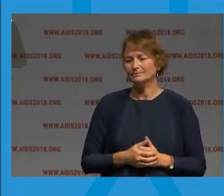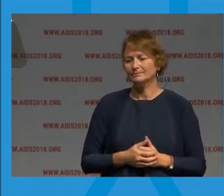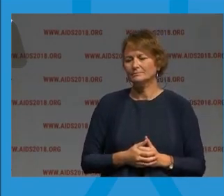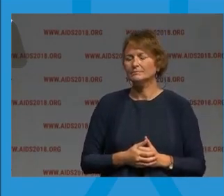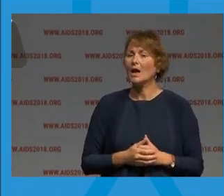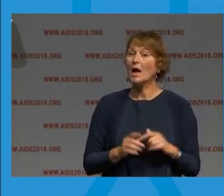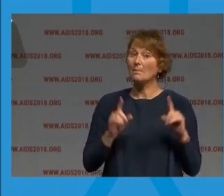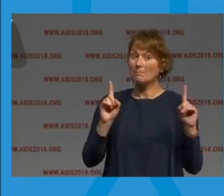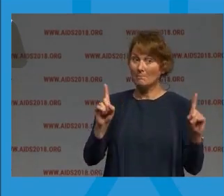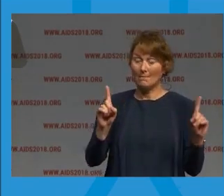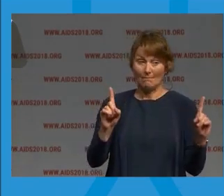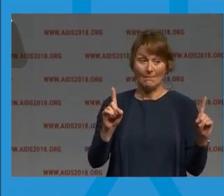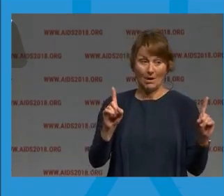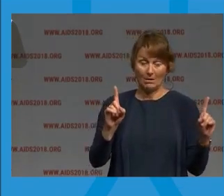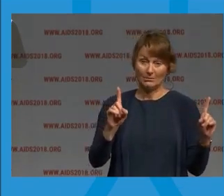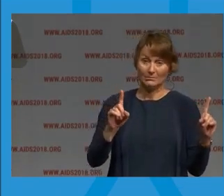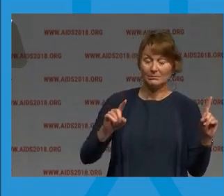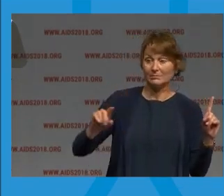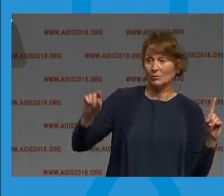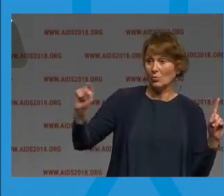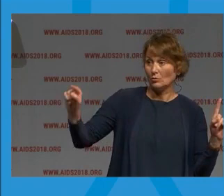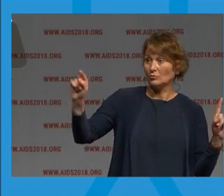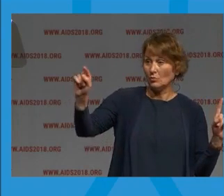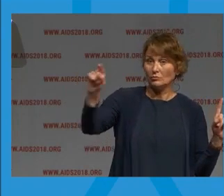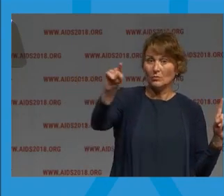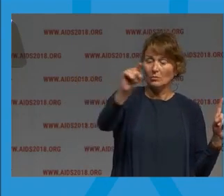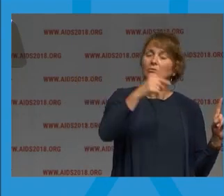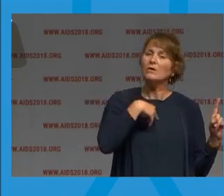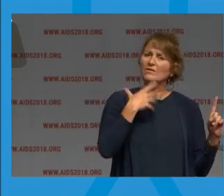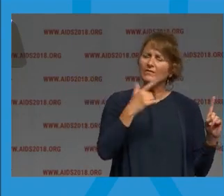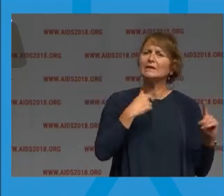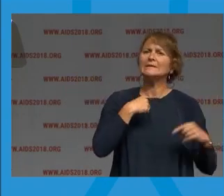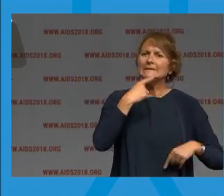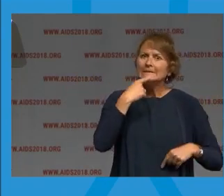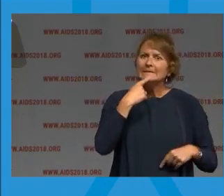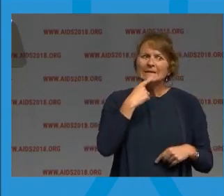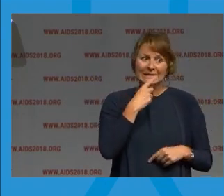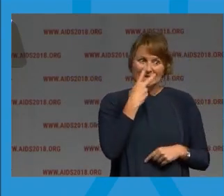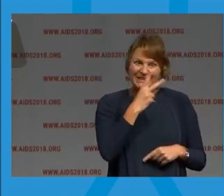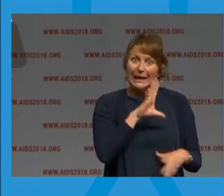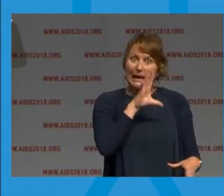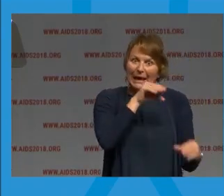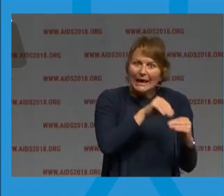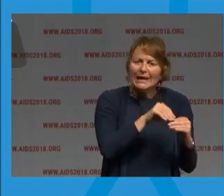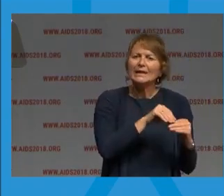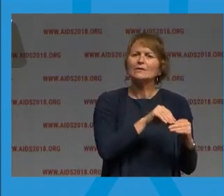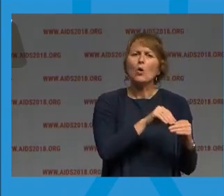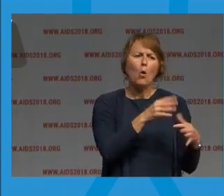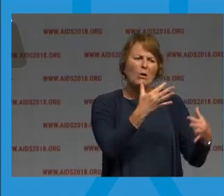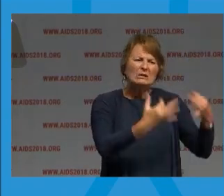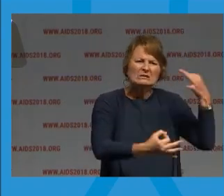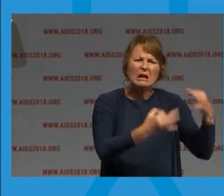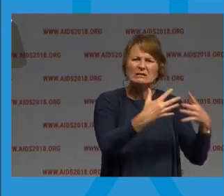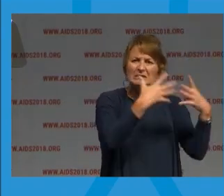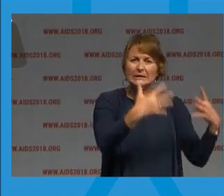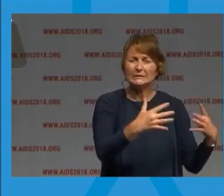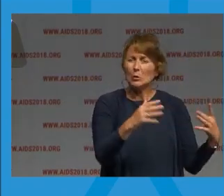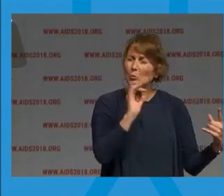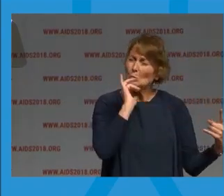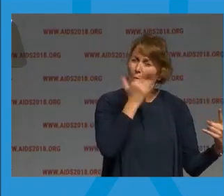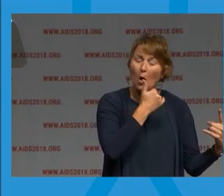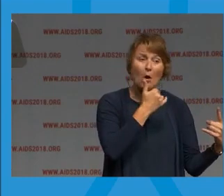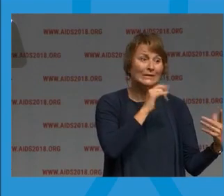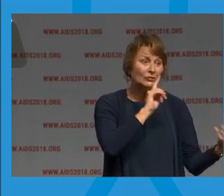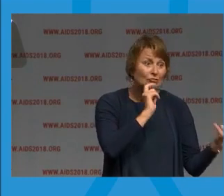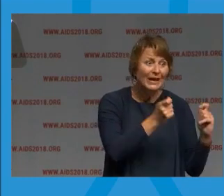But those of us who have been beneficiaries of unjust systems cannot change where we come from, nor can we change the